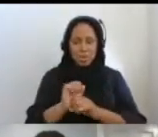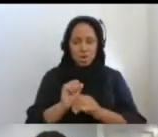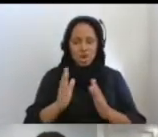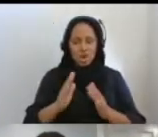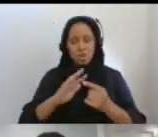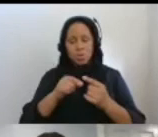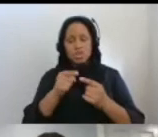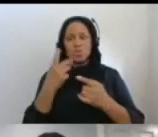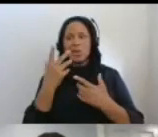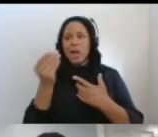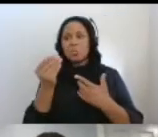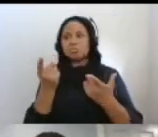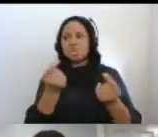do.